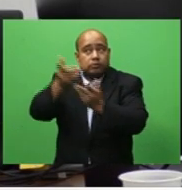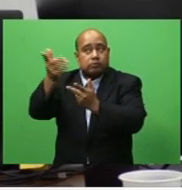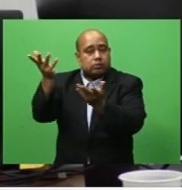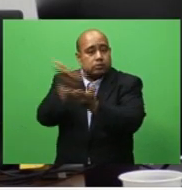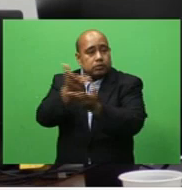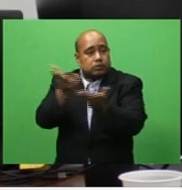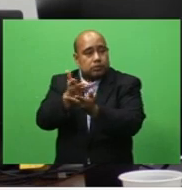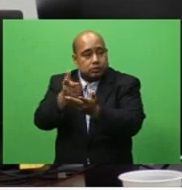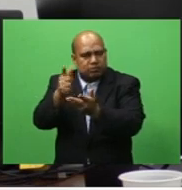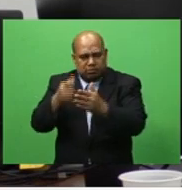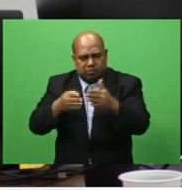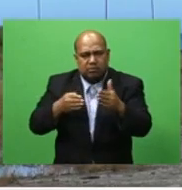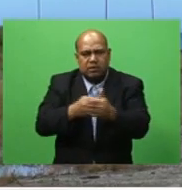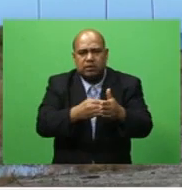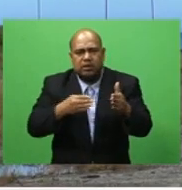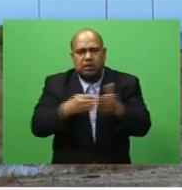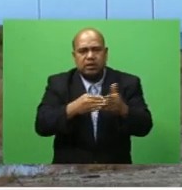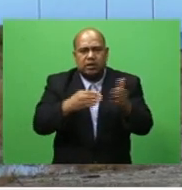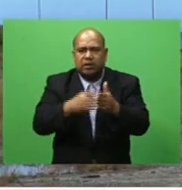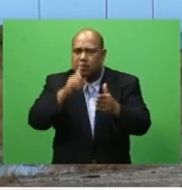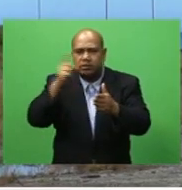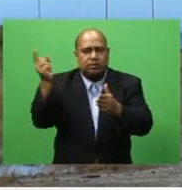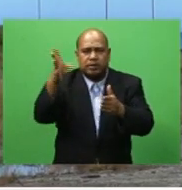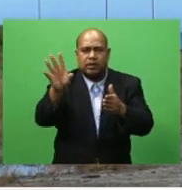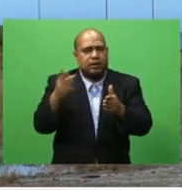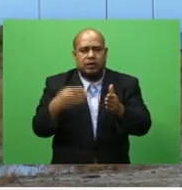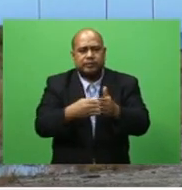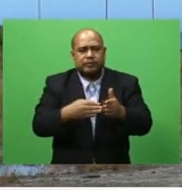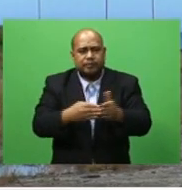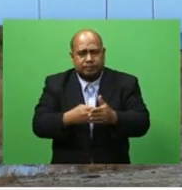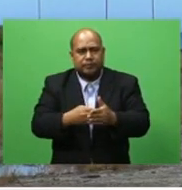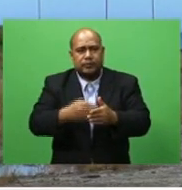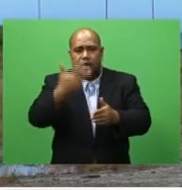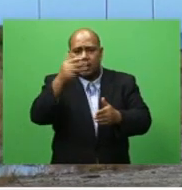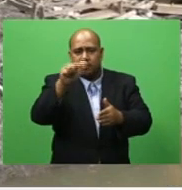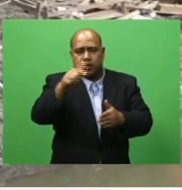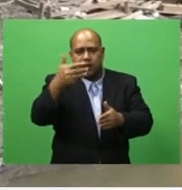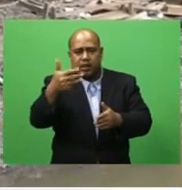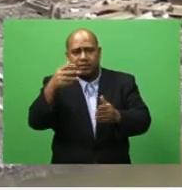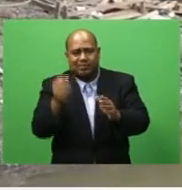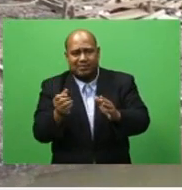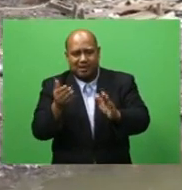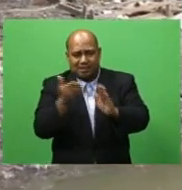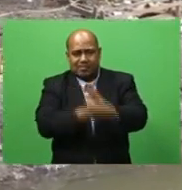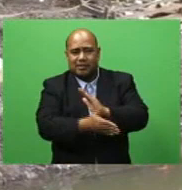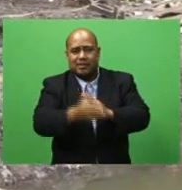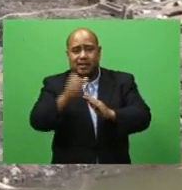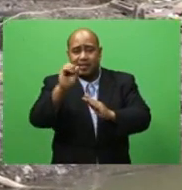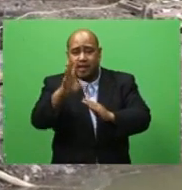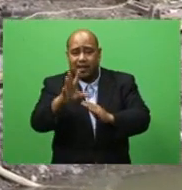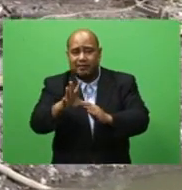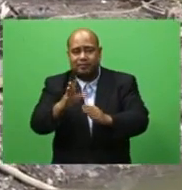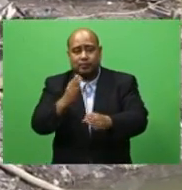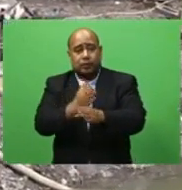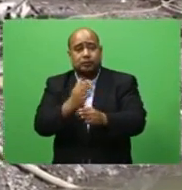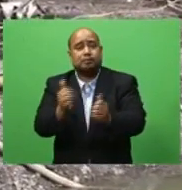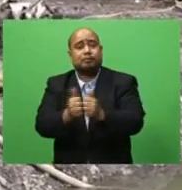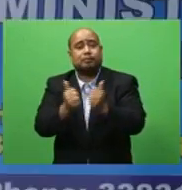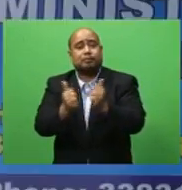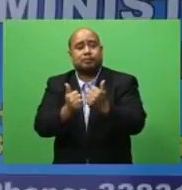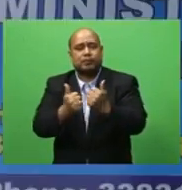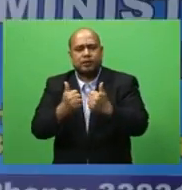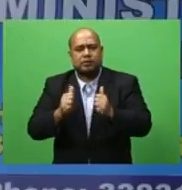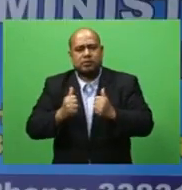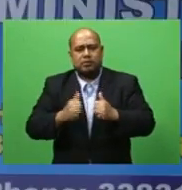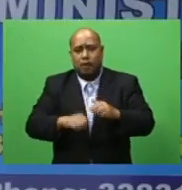EIA applications. 9.9 out of 10. Paperwork that reaches our customer service staff and then onto the